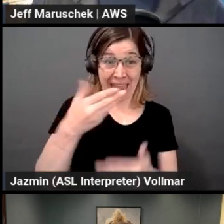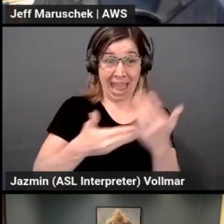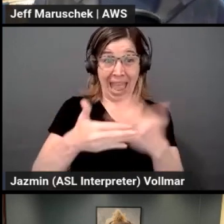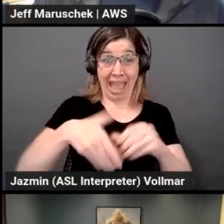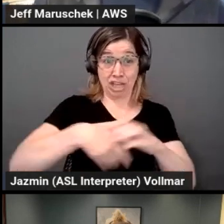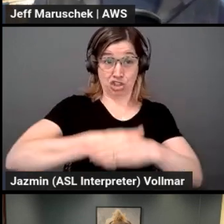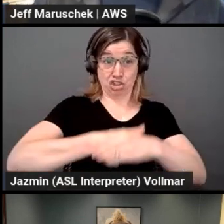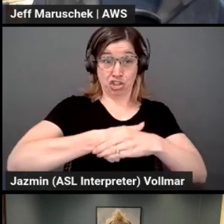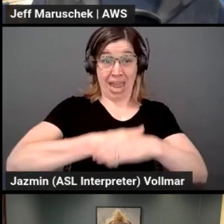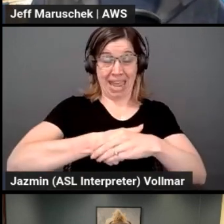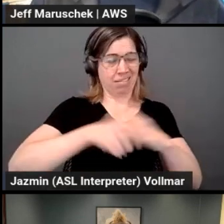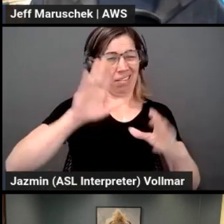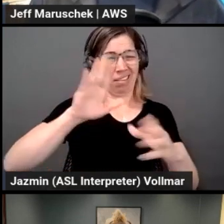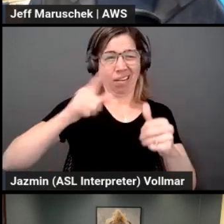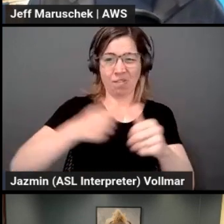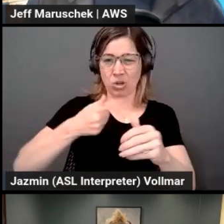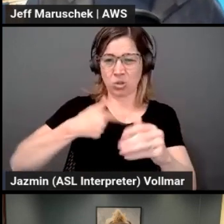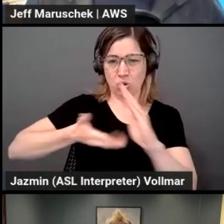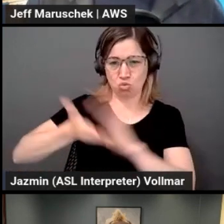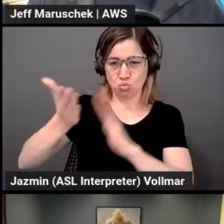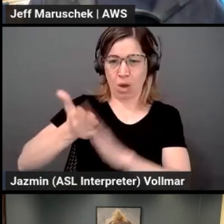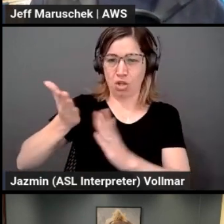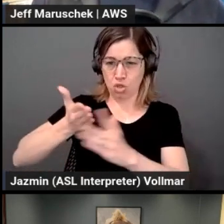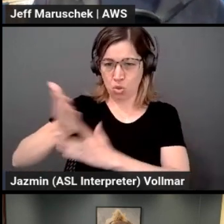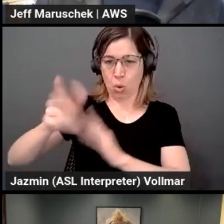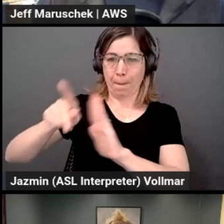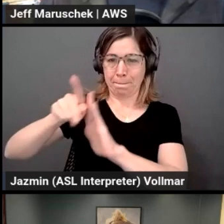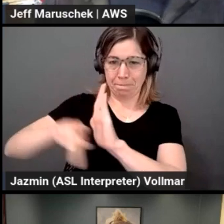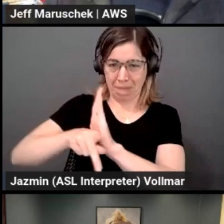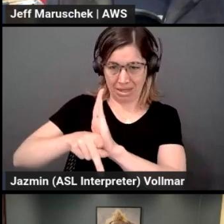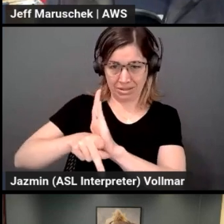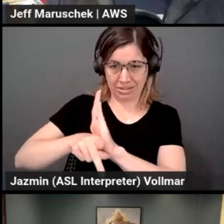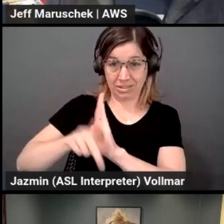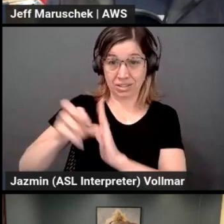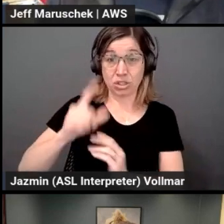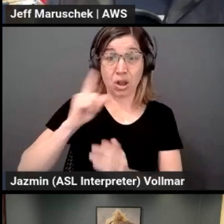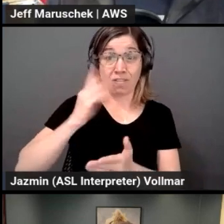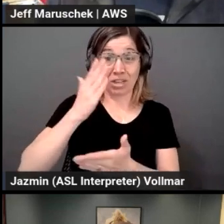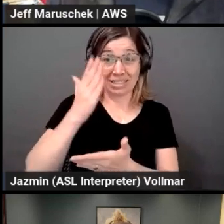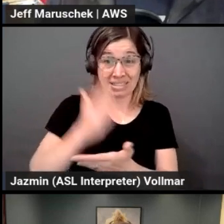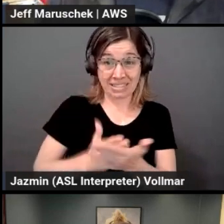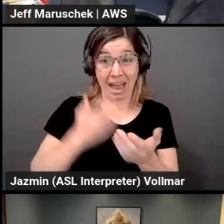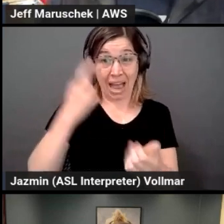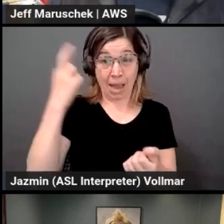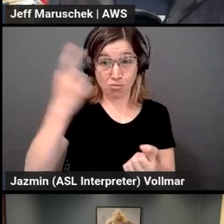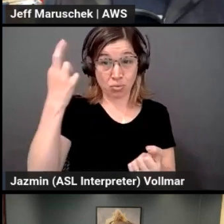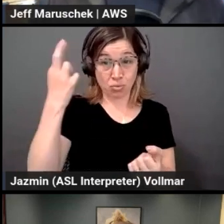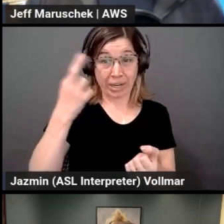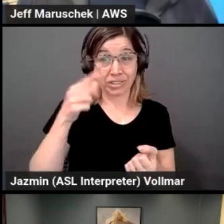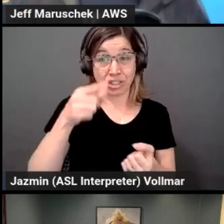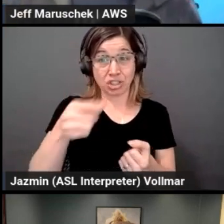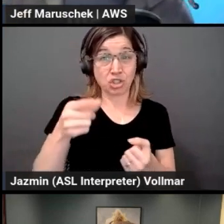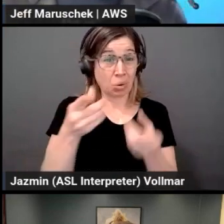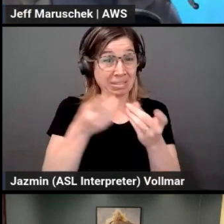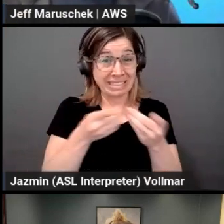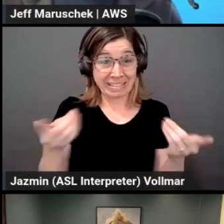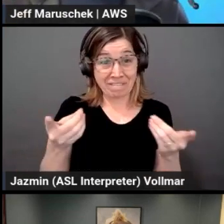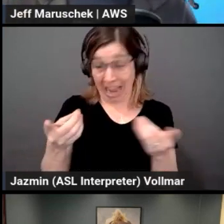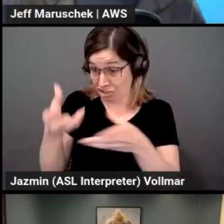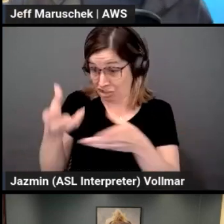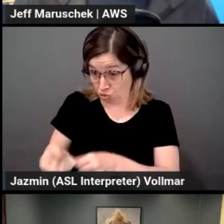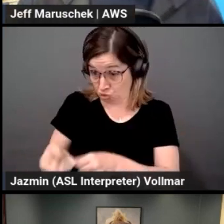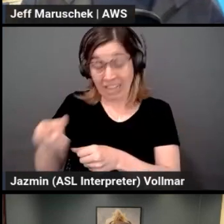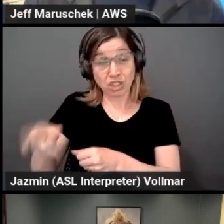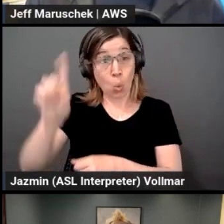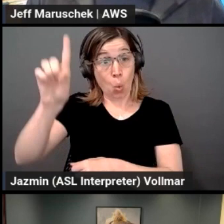through the policy. So for if some reason your device trust score changes and it goes from, let's just say 100% down to 80%, and